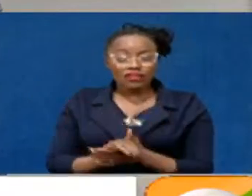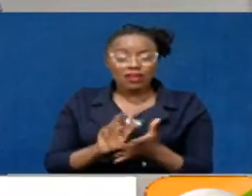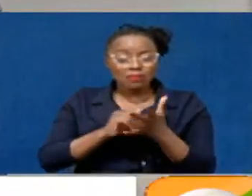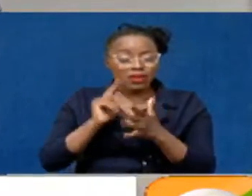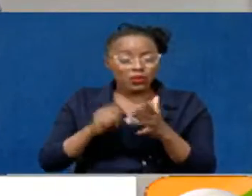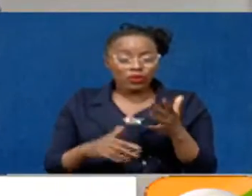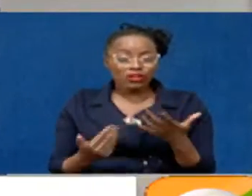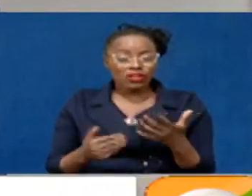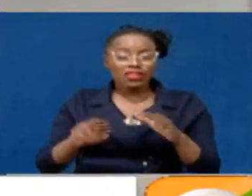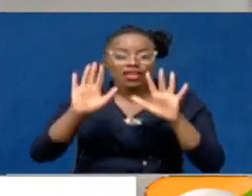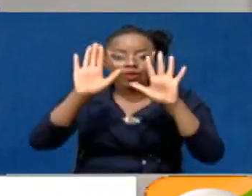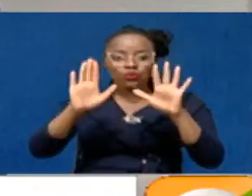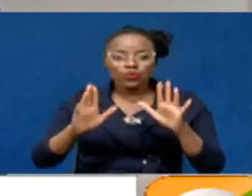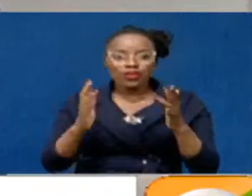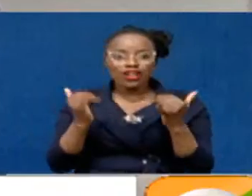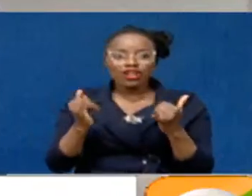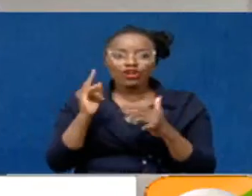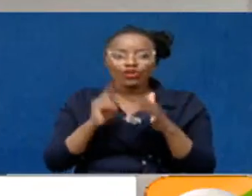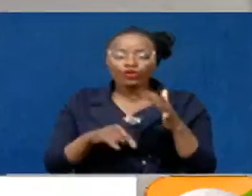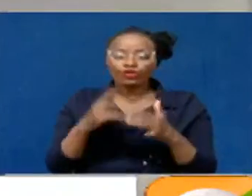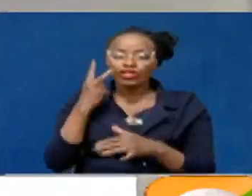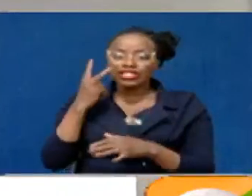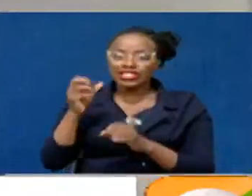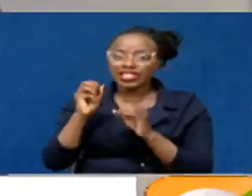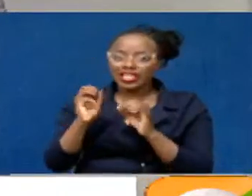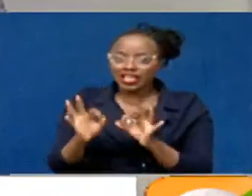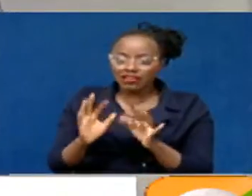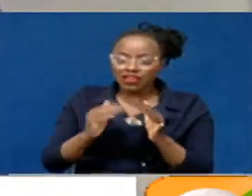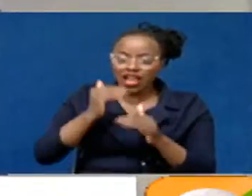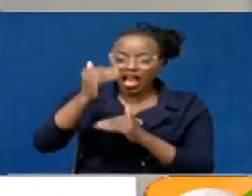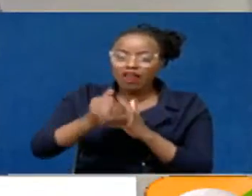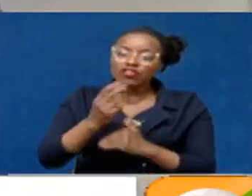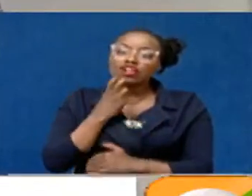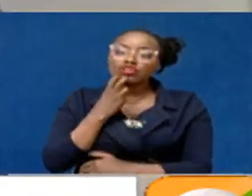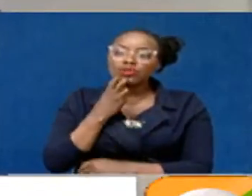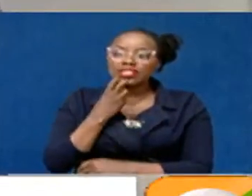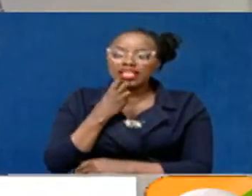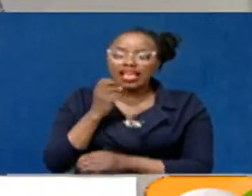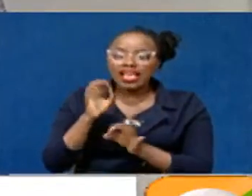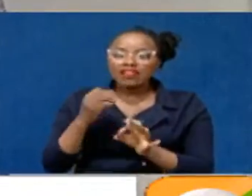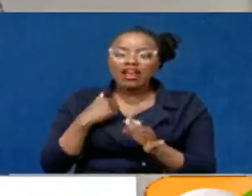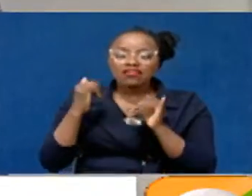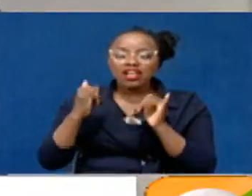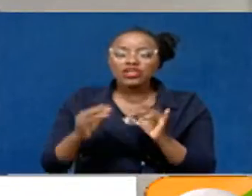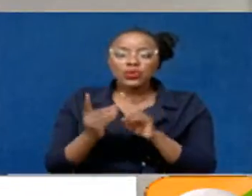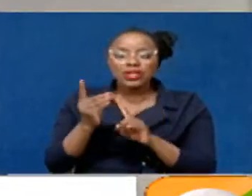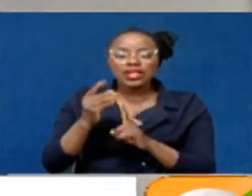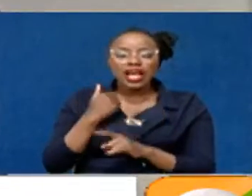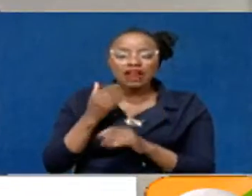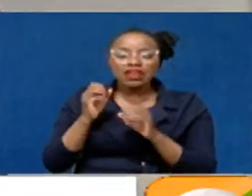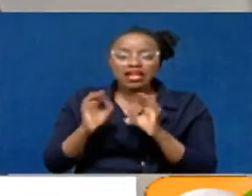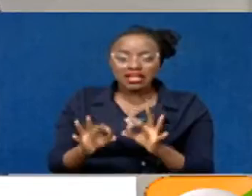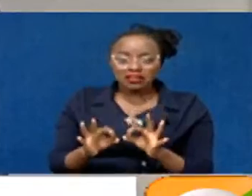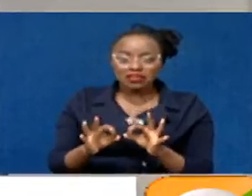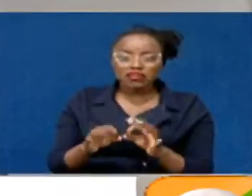so what is important now is to see whether after Tuesday, if there will be a new date, and whether the 3rd or